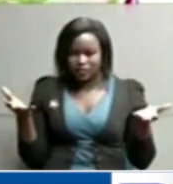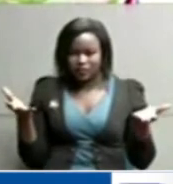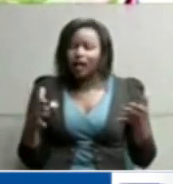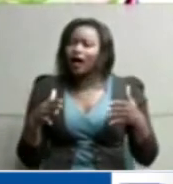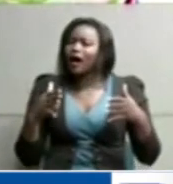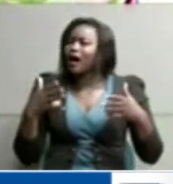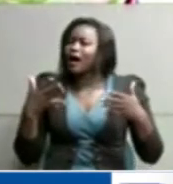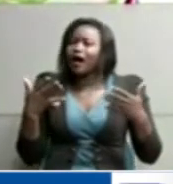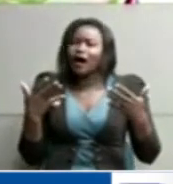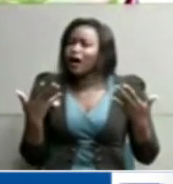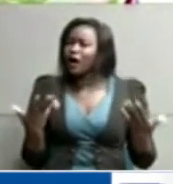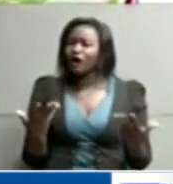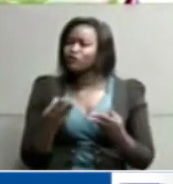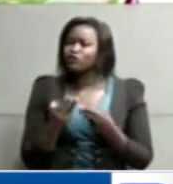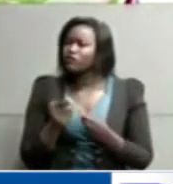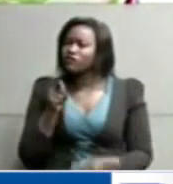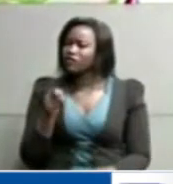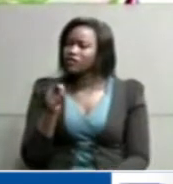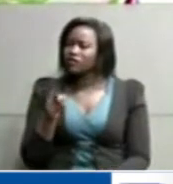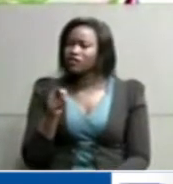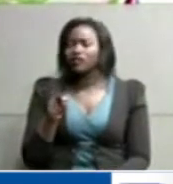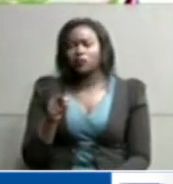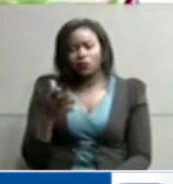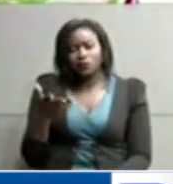how to handle.